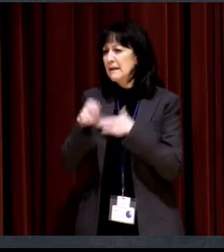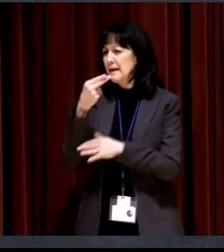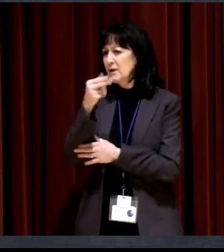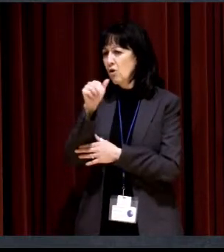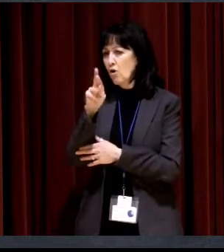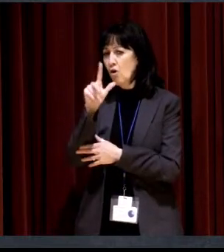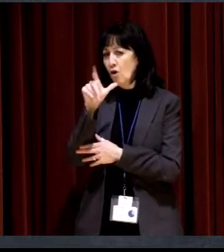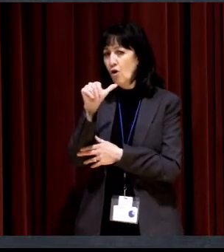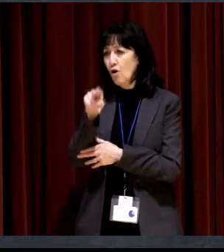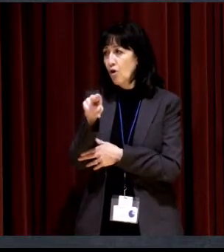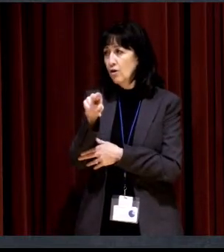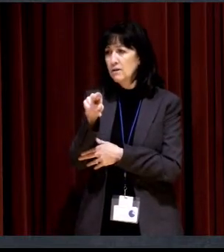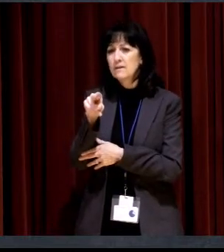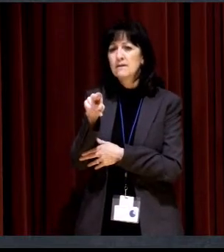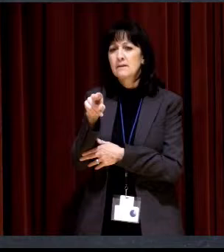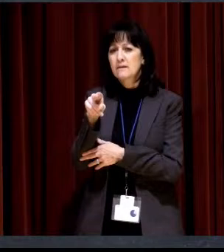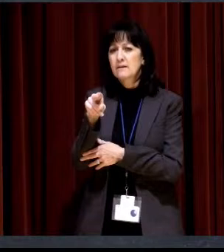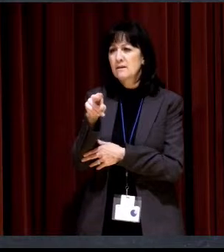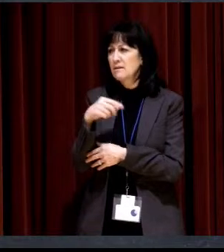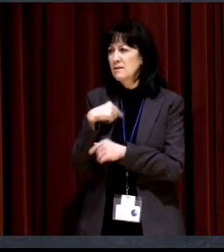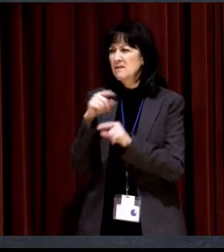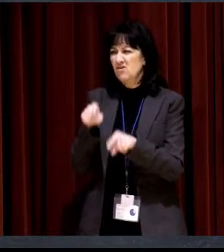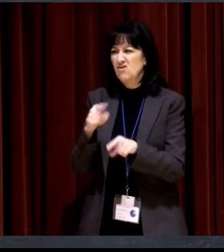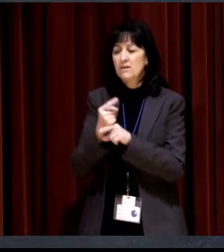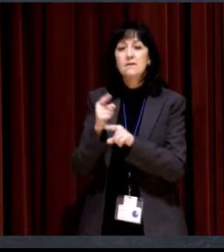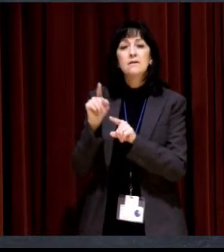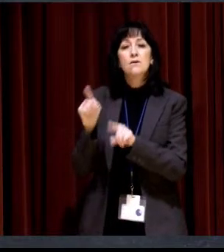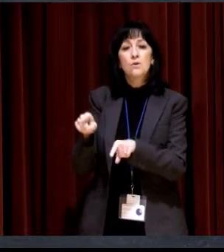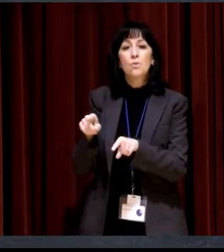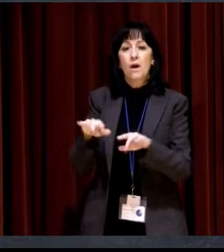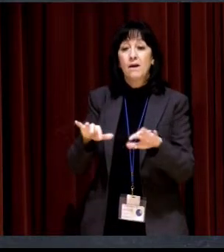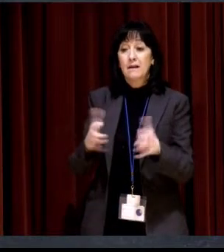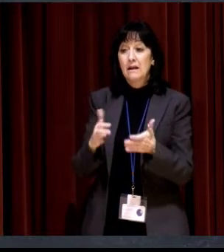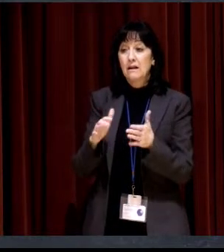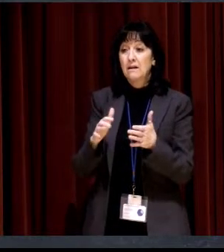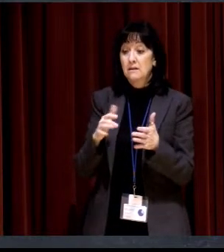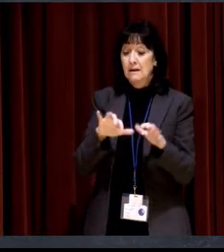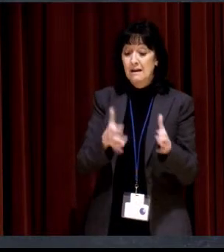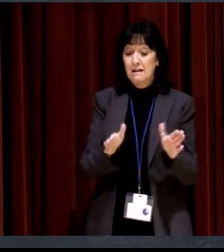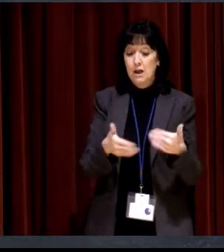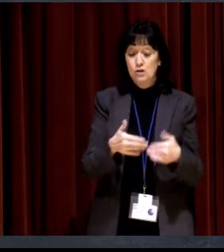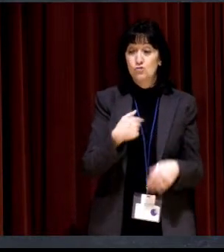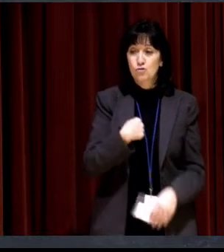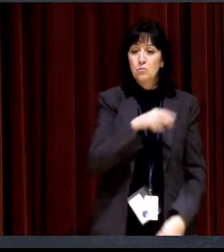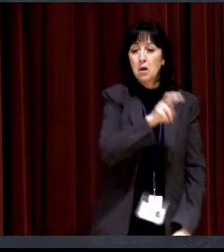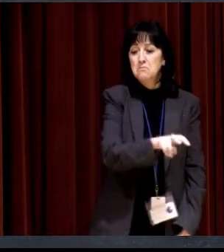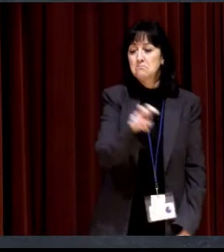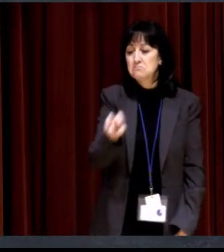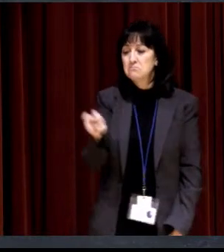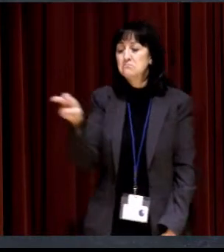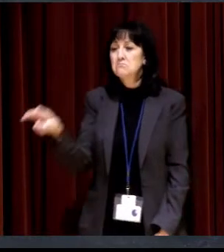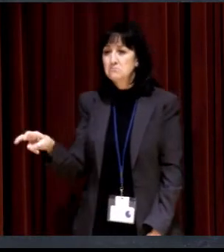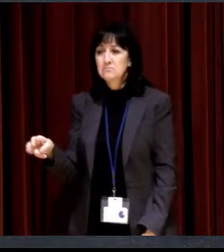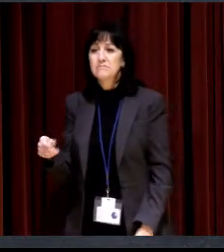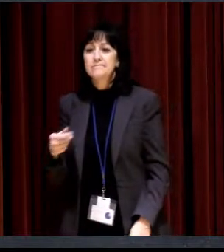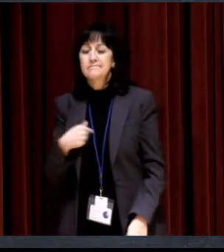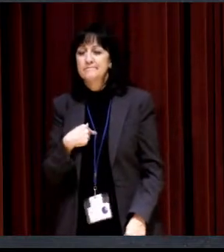were going classroom to classroom, and I sat down next to a little second grader, I think. I always get the grade